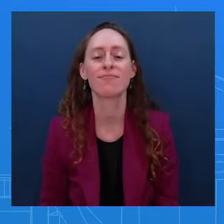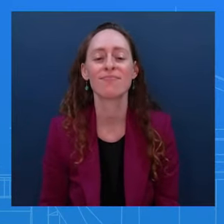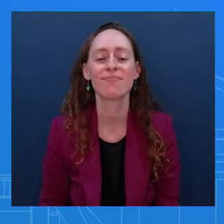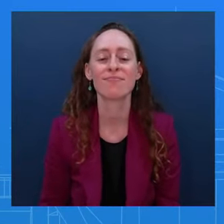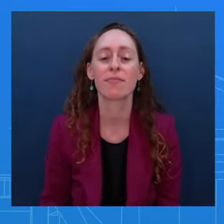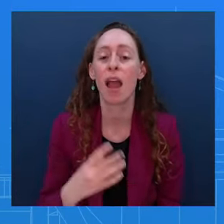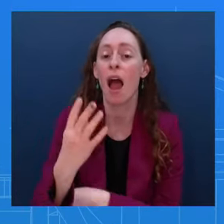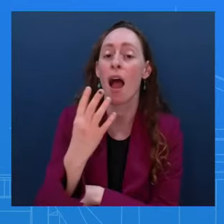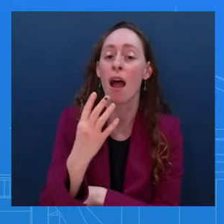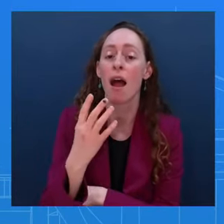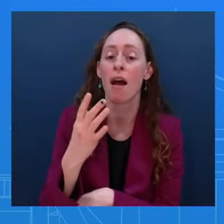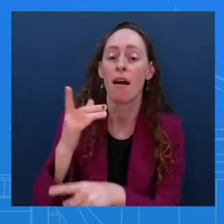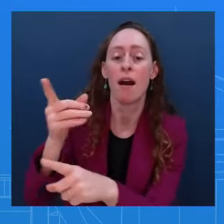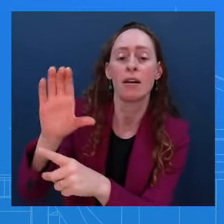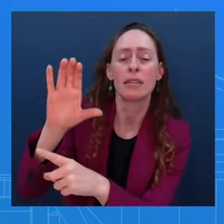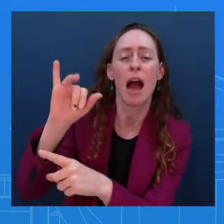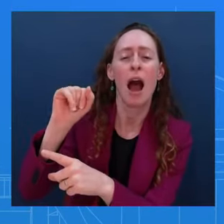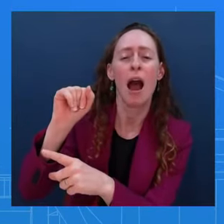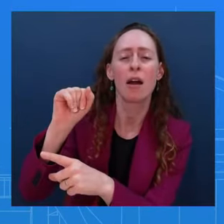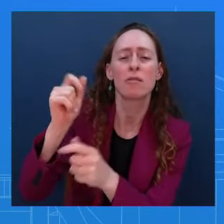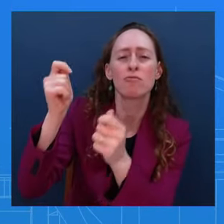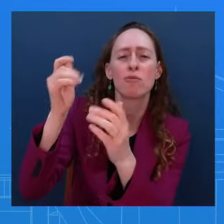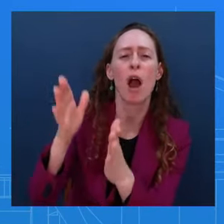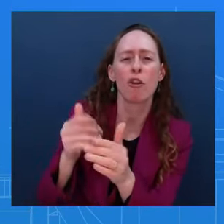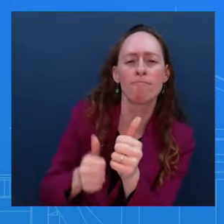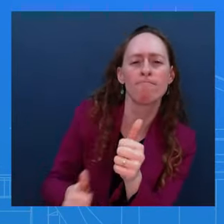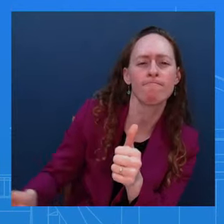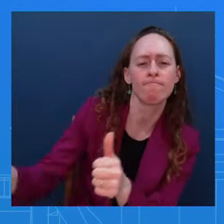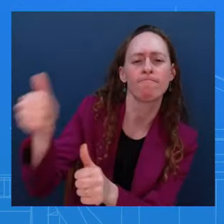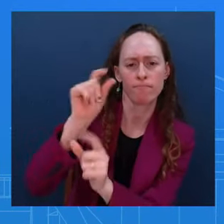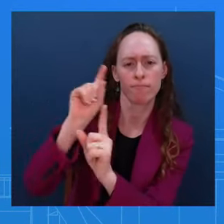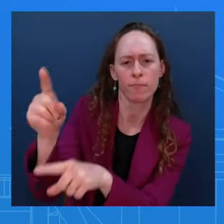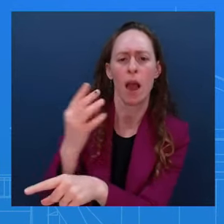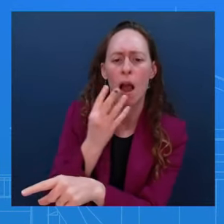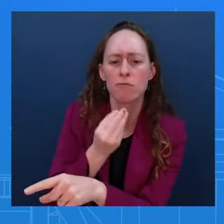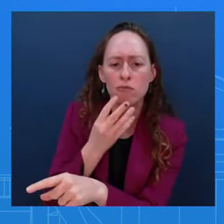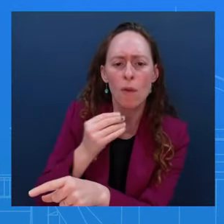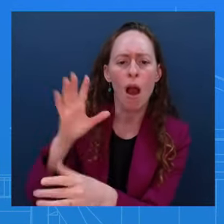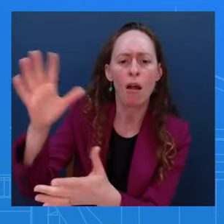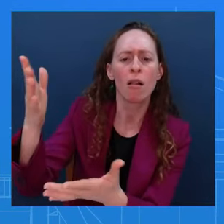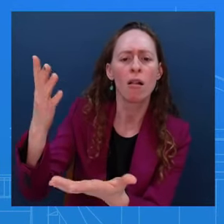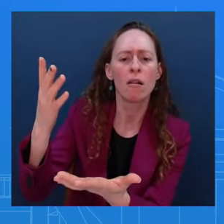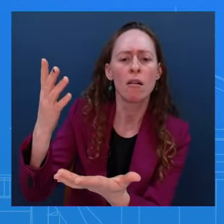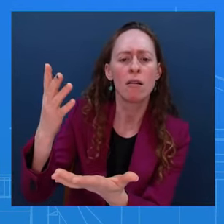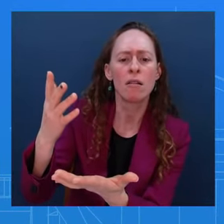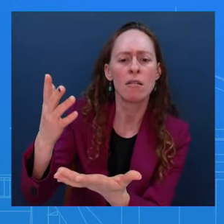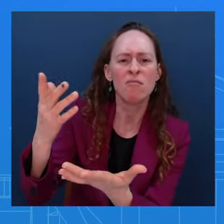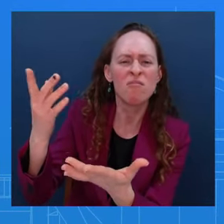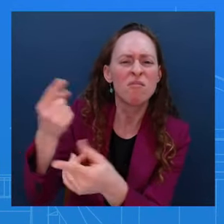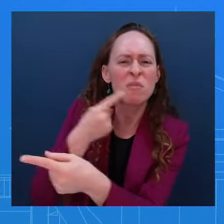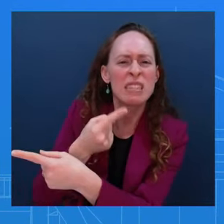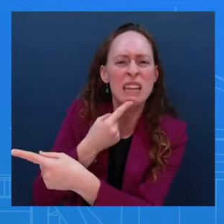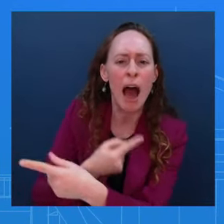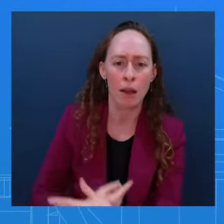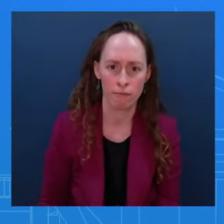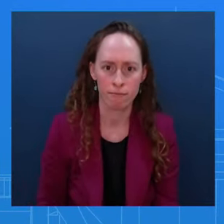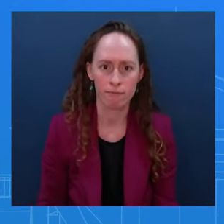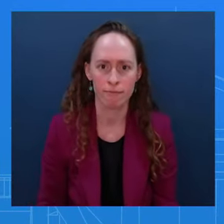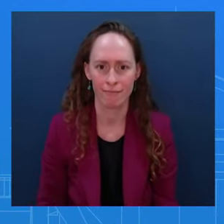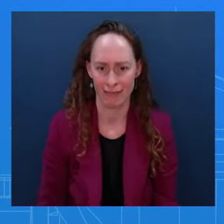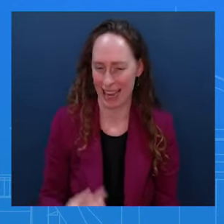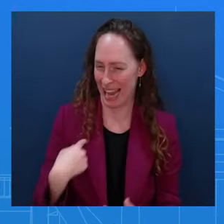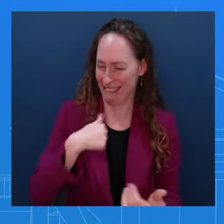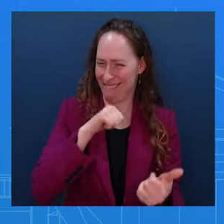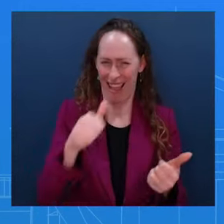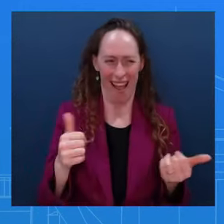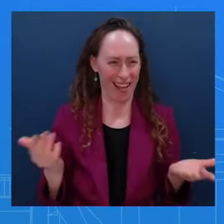meet with Netanyahu today. What was his message to him? I make it a golden rule not to speak to the CIA Director's travel. I'd have to refer you to his staff on that.